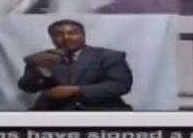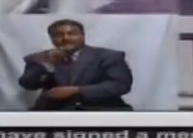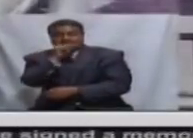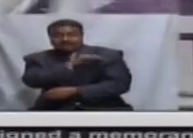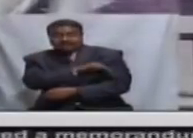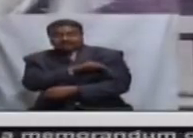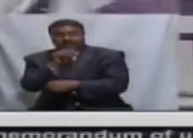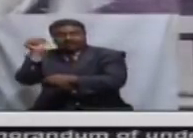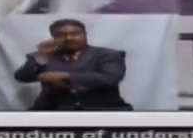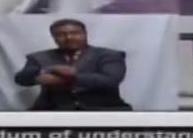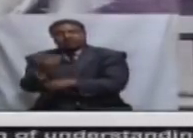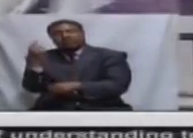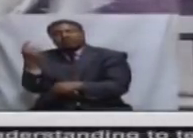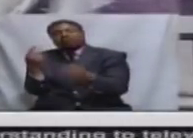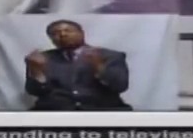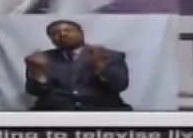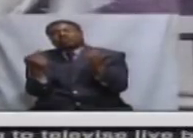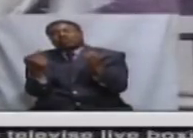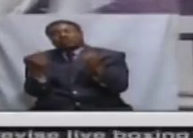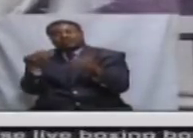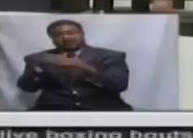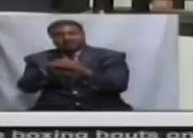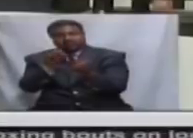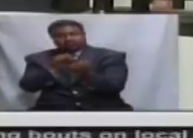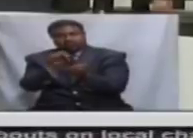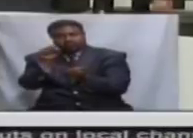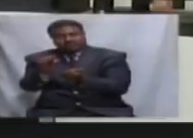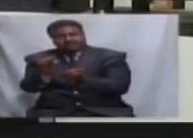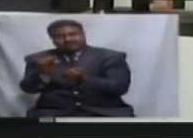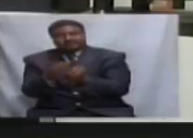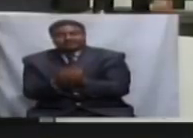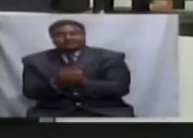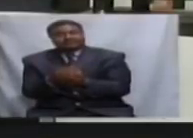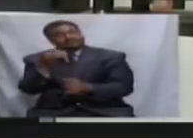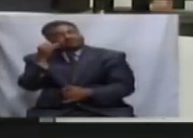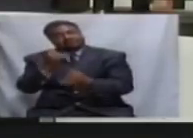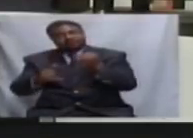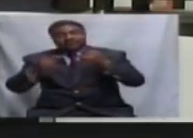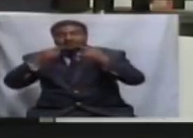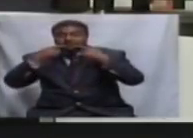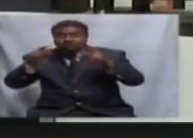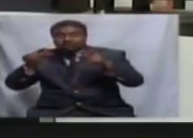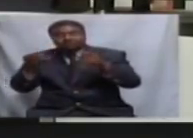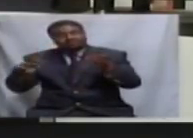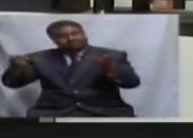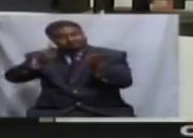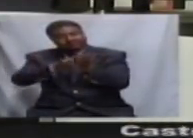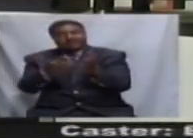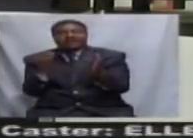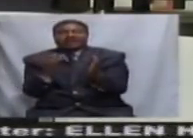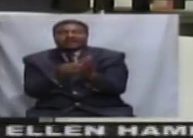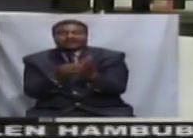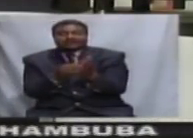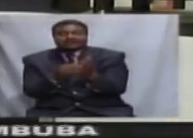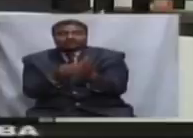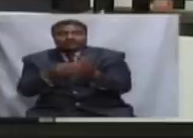is referred to as the studio stage. As you know, you can have a very good